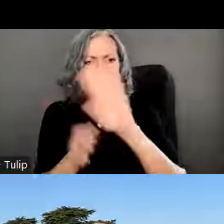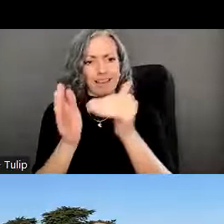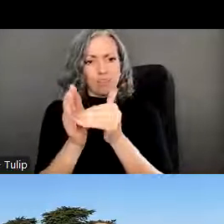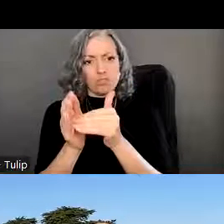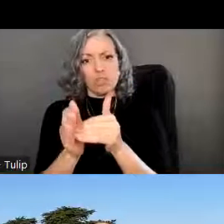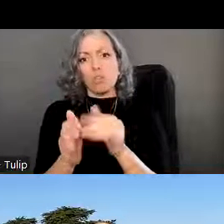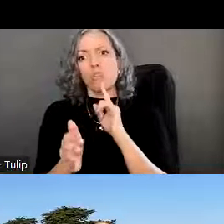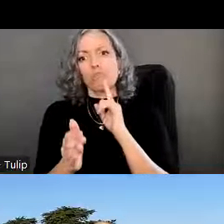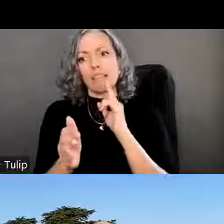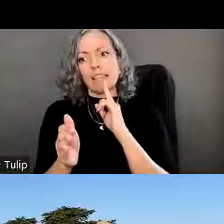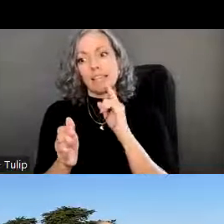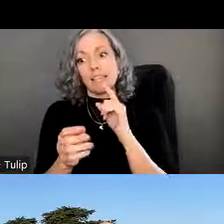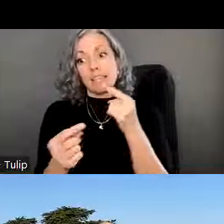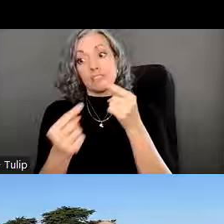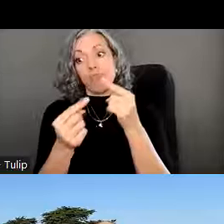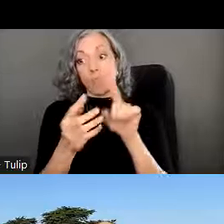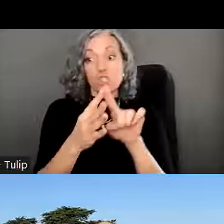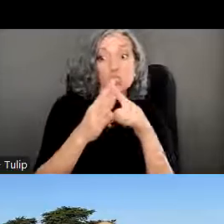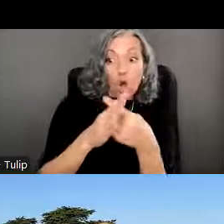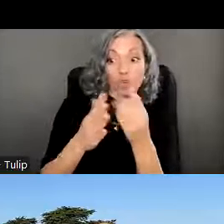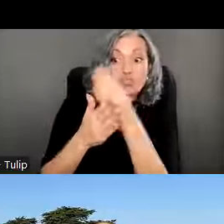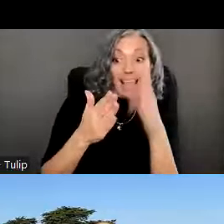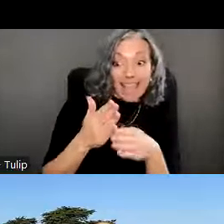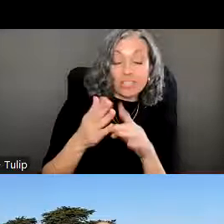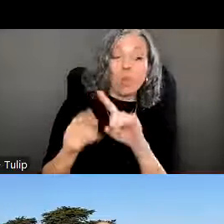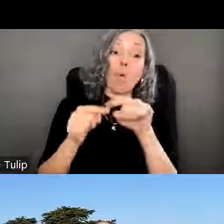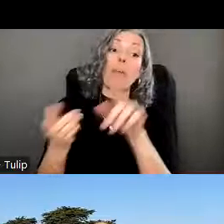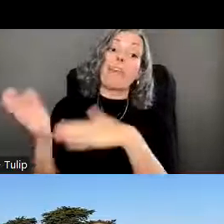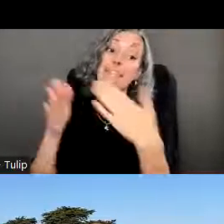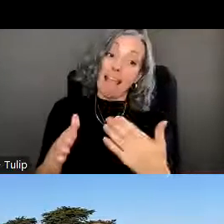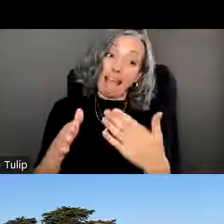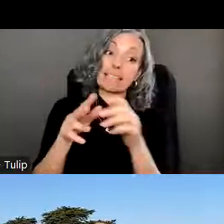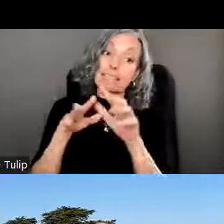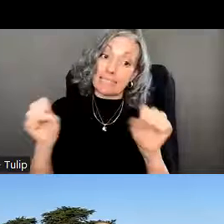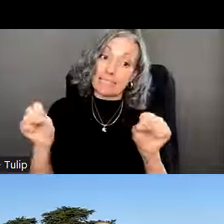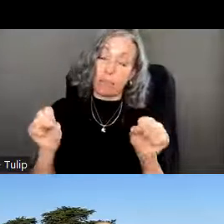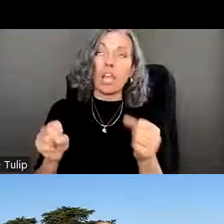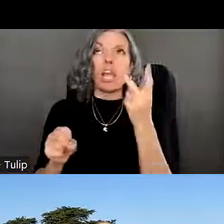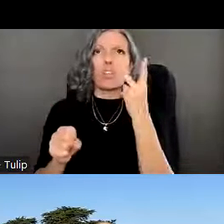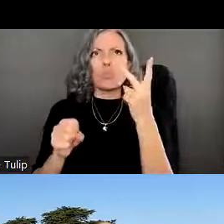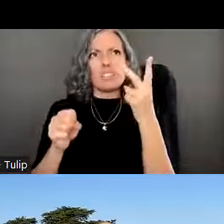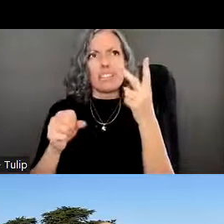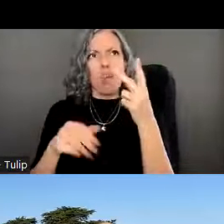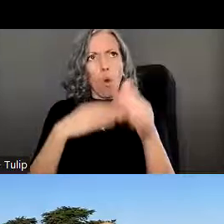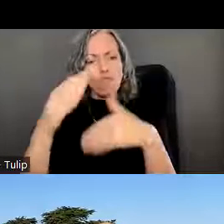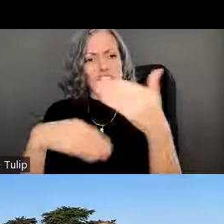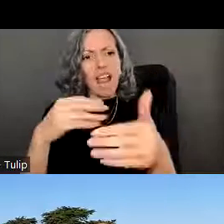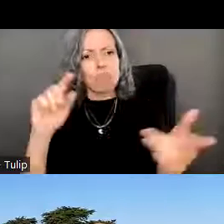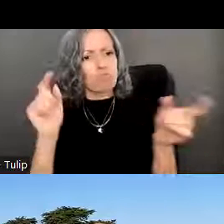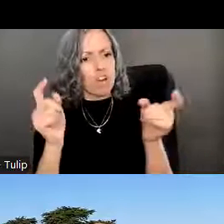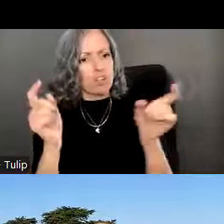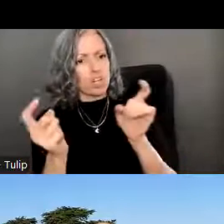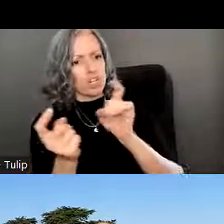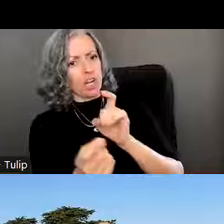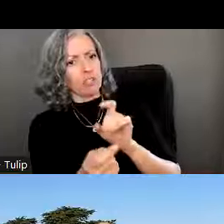almost the cradle to grave long-term care system. And you look at the changing needs over time. And of course, we know that there